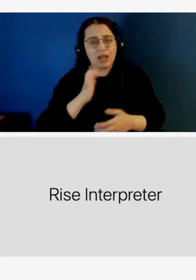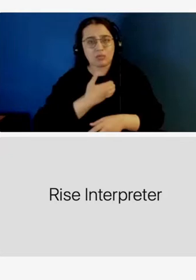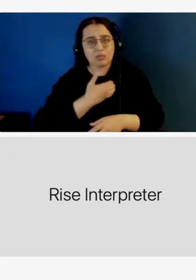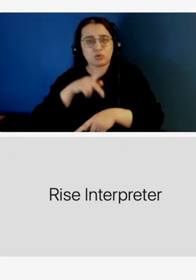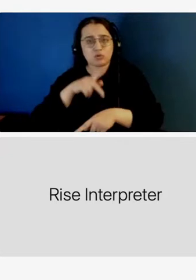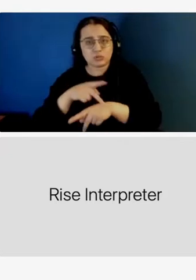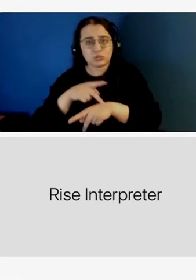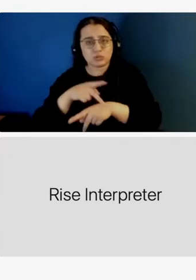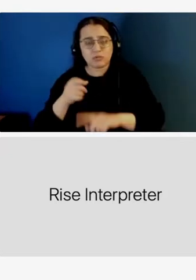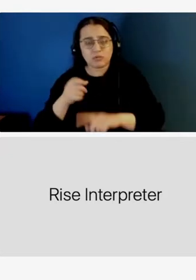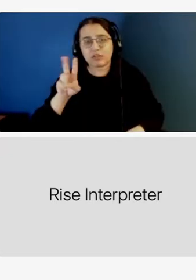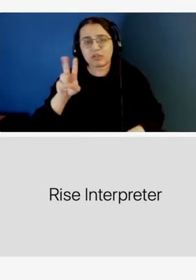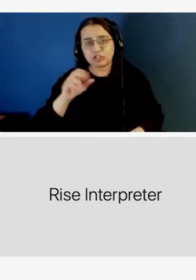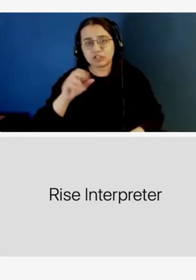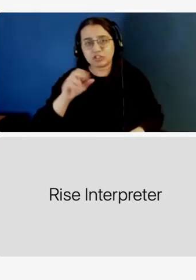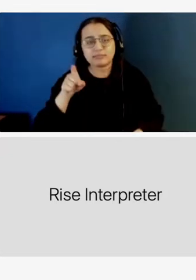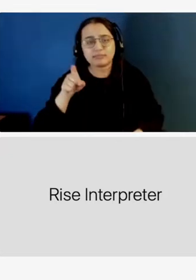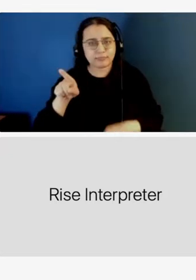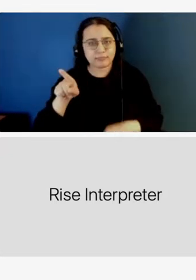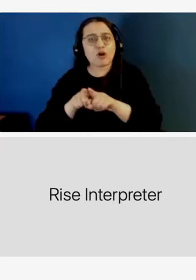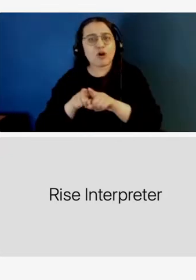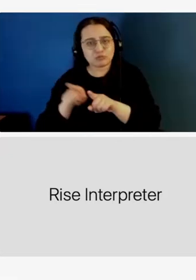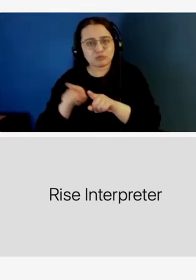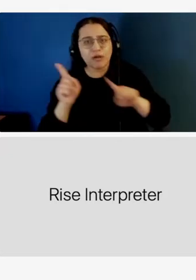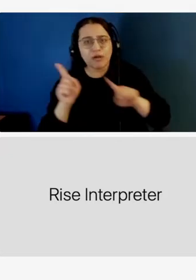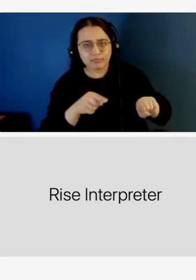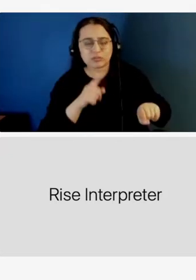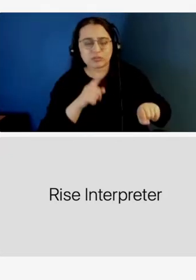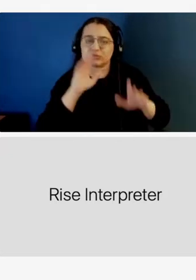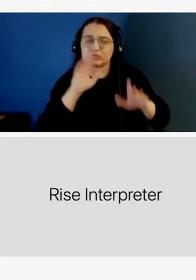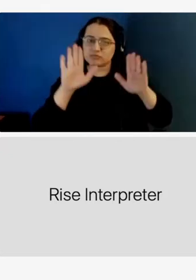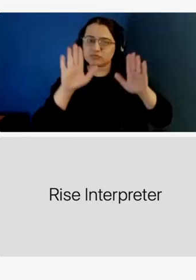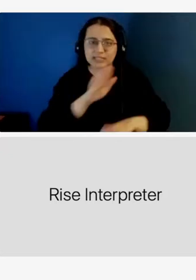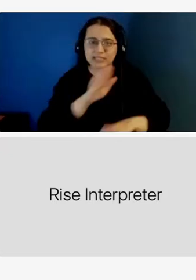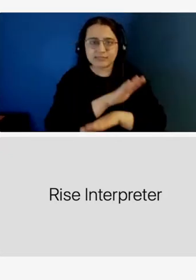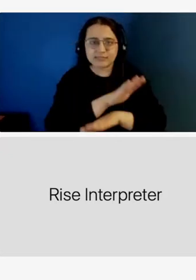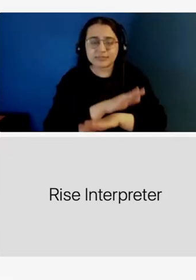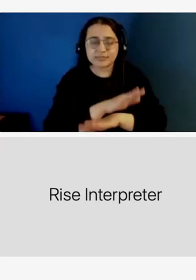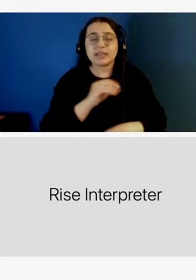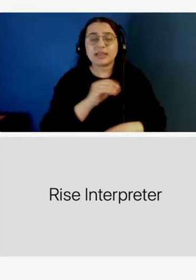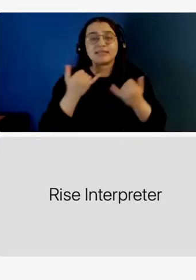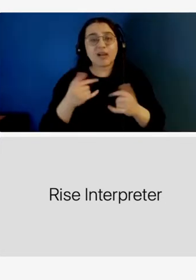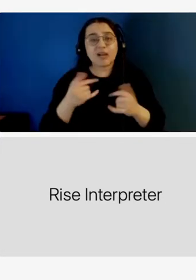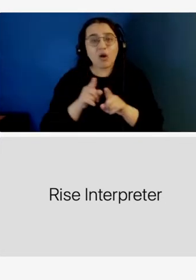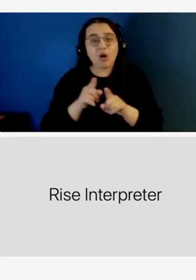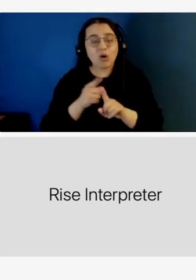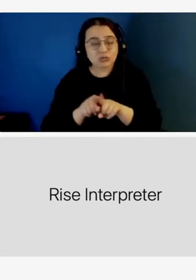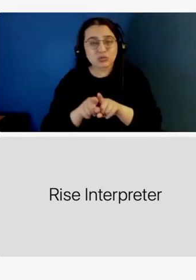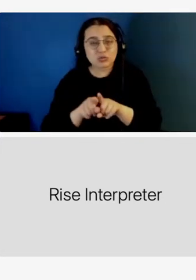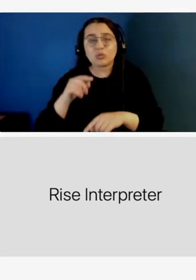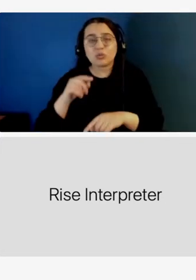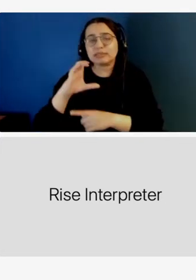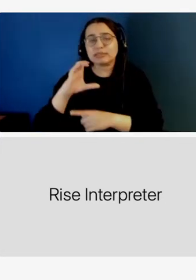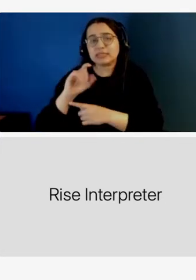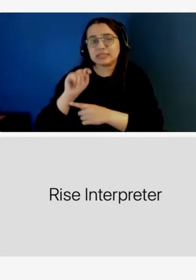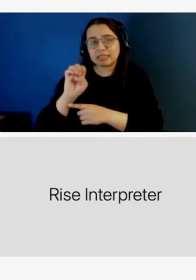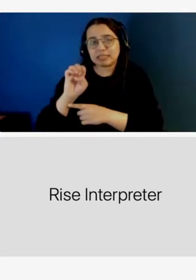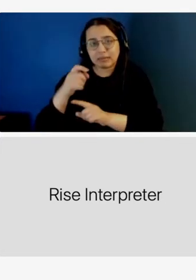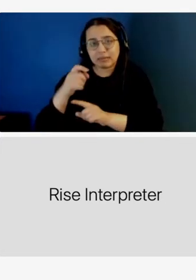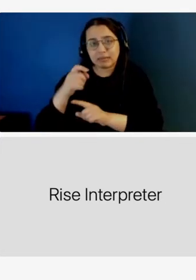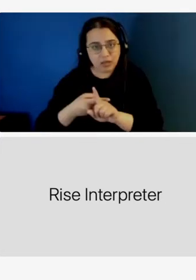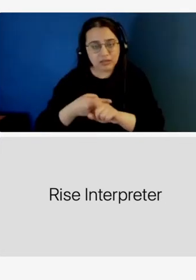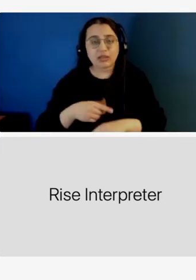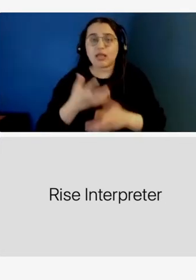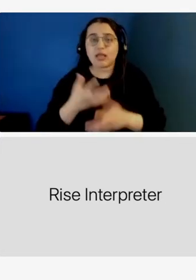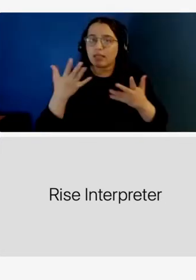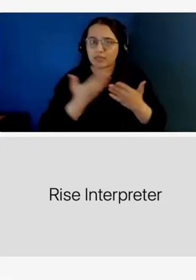great evening. It's also a CTE month, and there's a lot of things happening for CTE month.